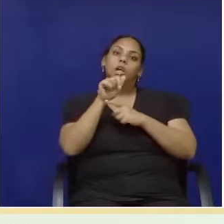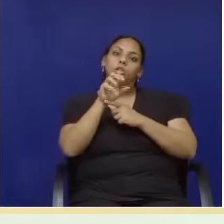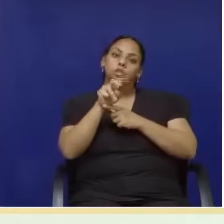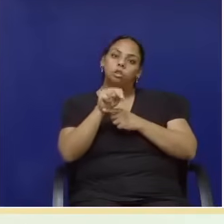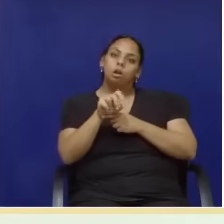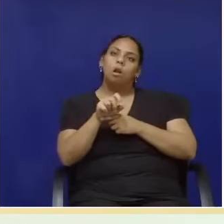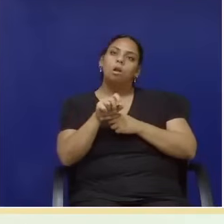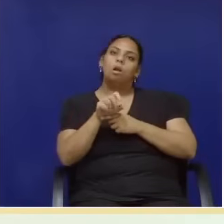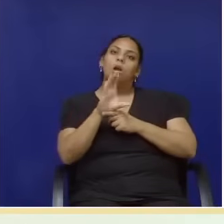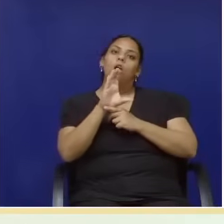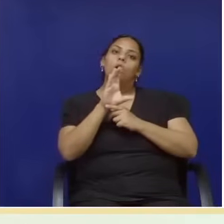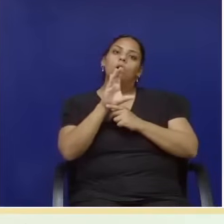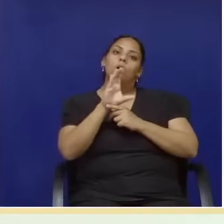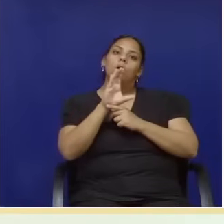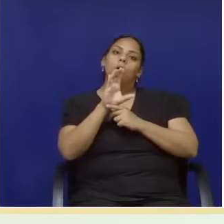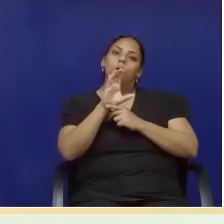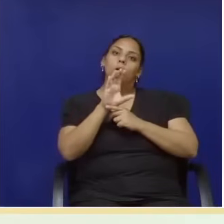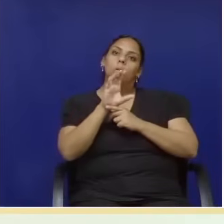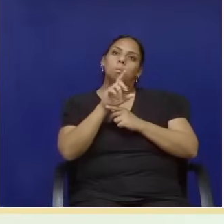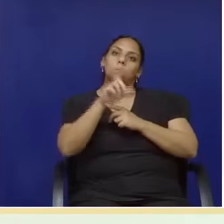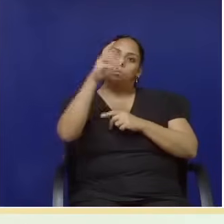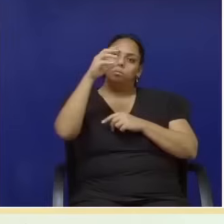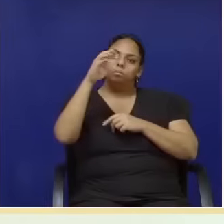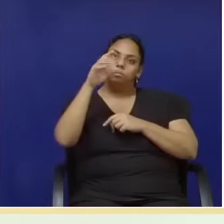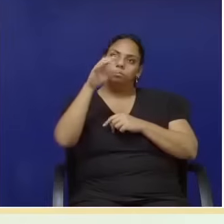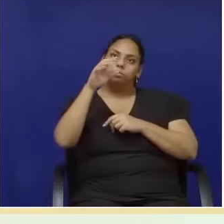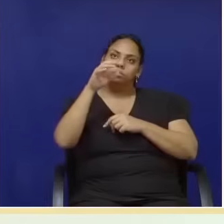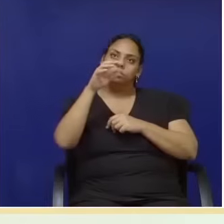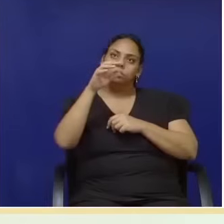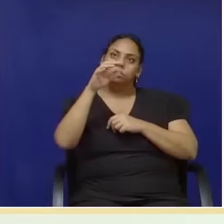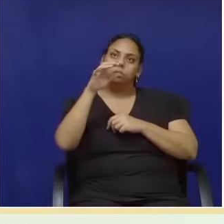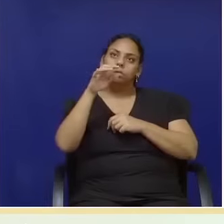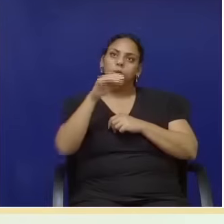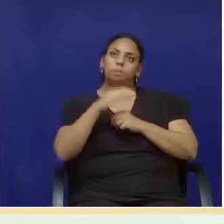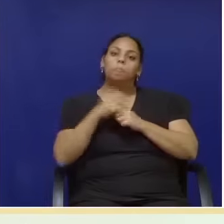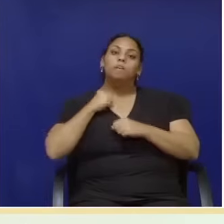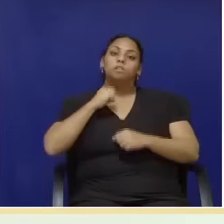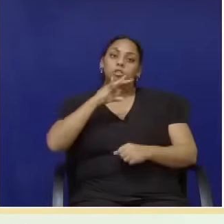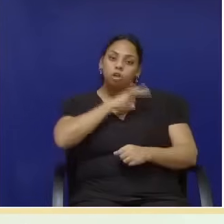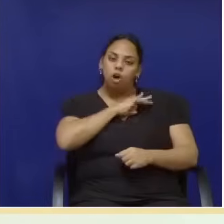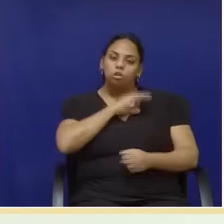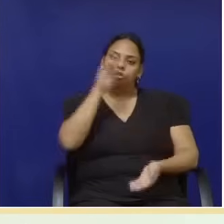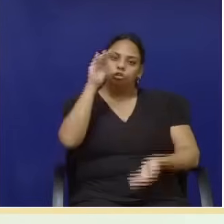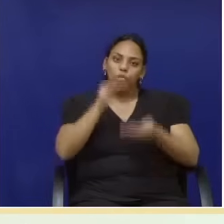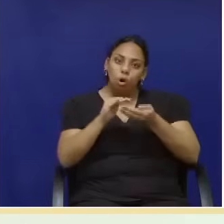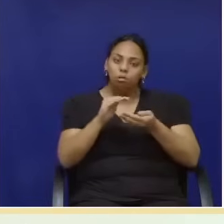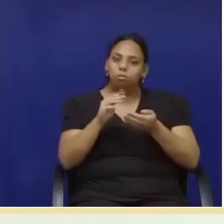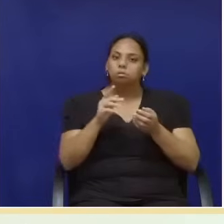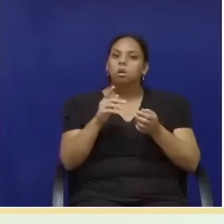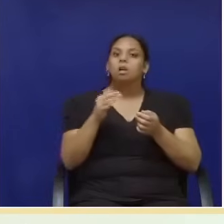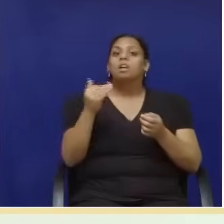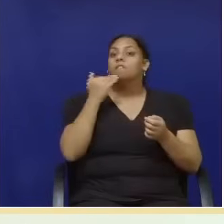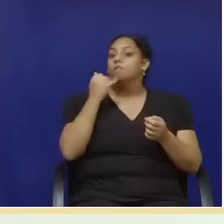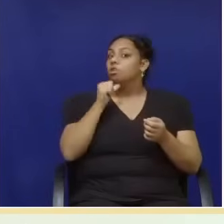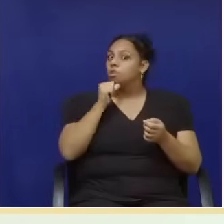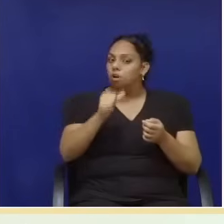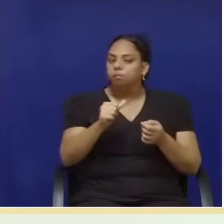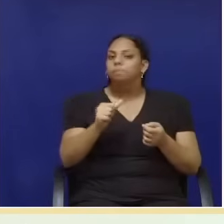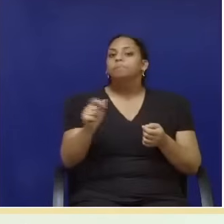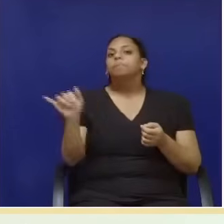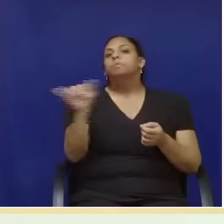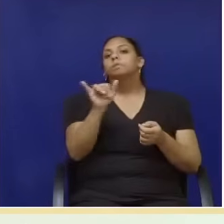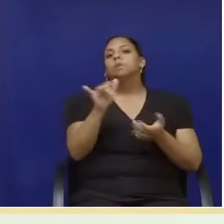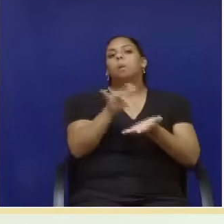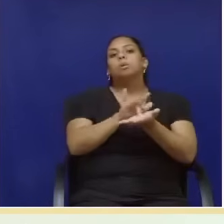specified police stations formally reported equipment and or staffing shortages? If not, what is the position in each